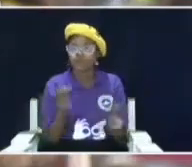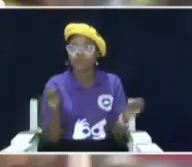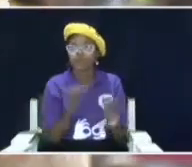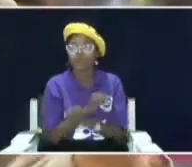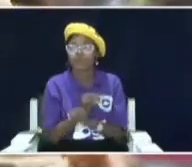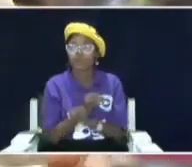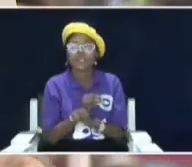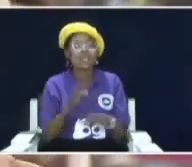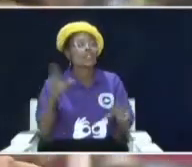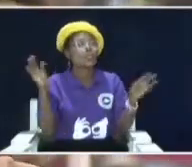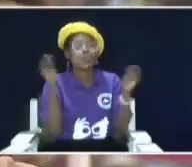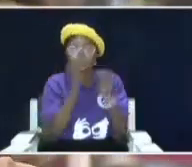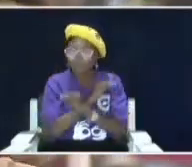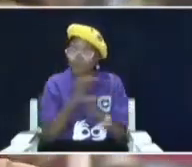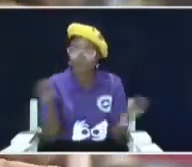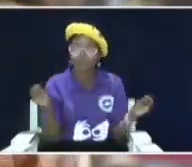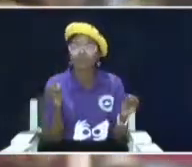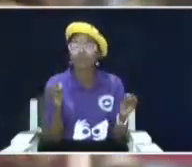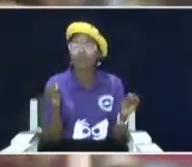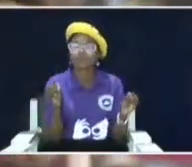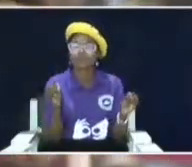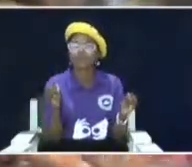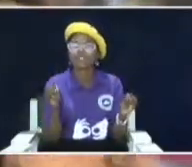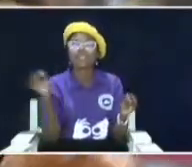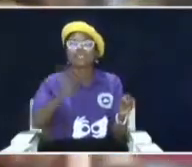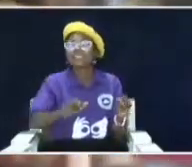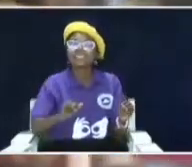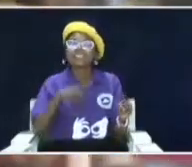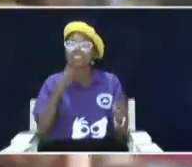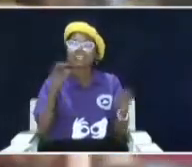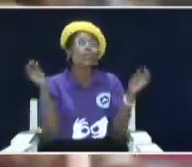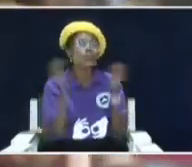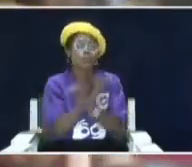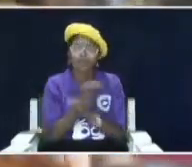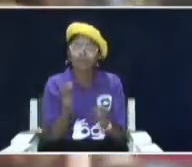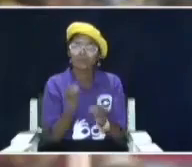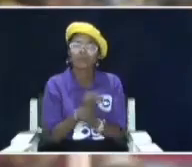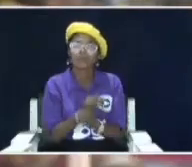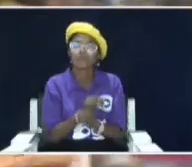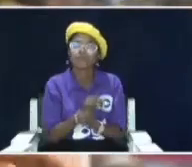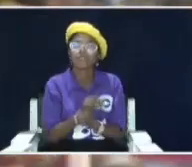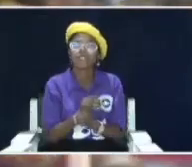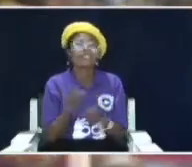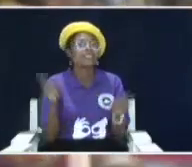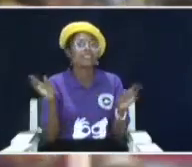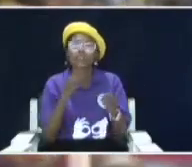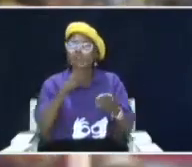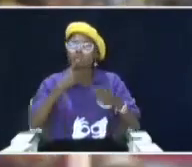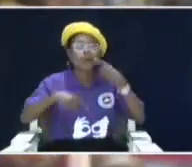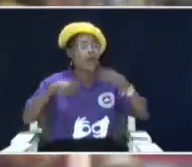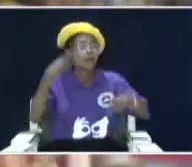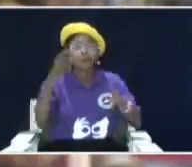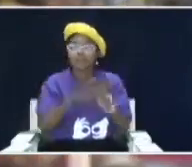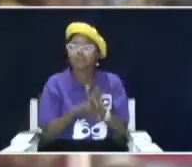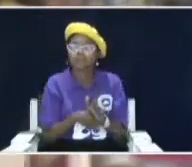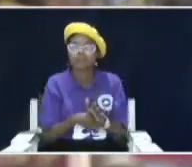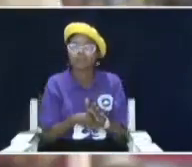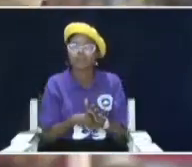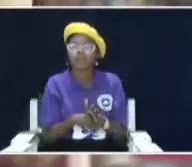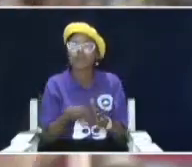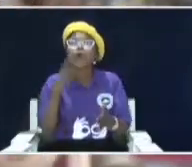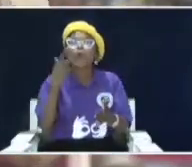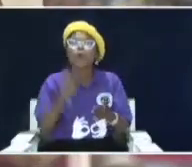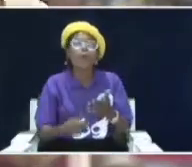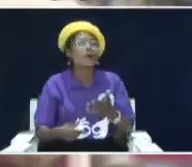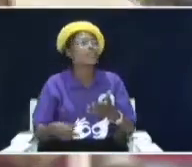He said, nothing. They said, nothing. They said, nothing. Whatever you